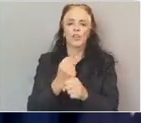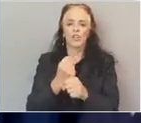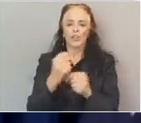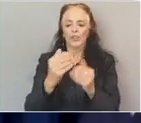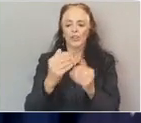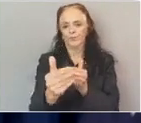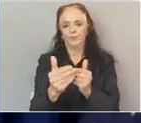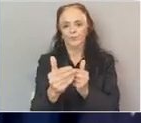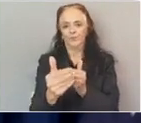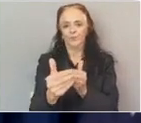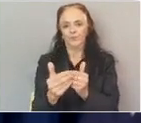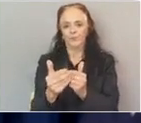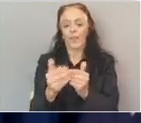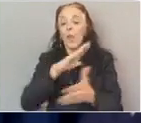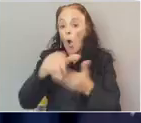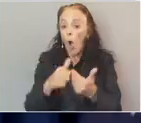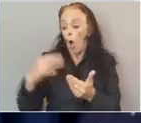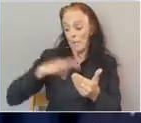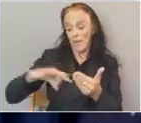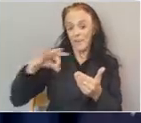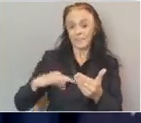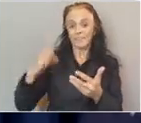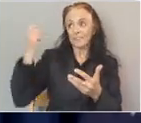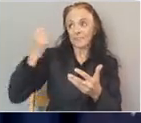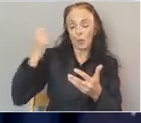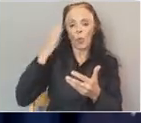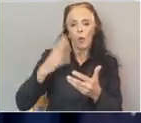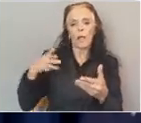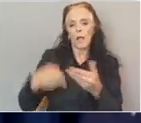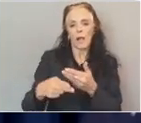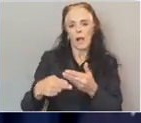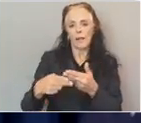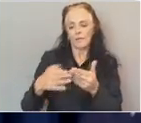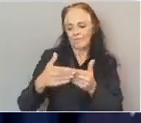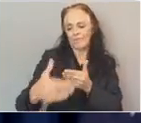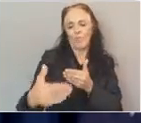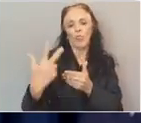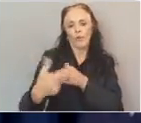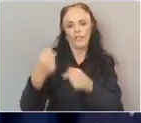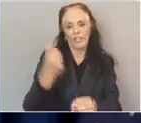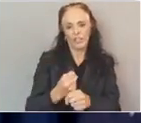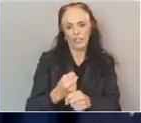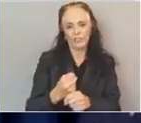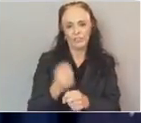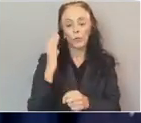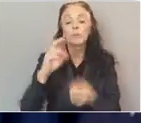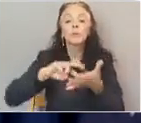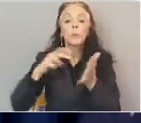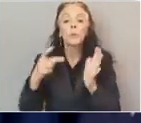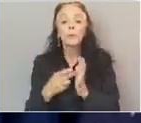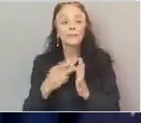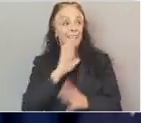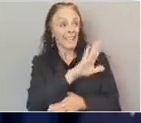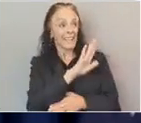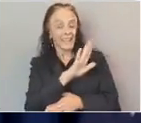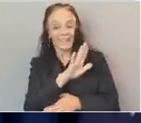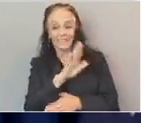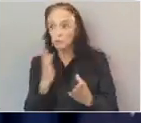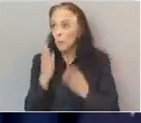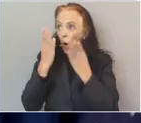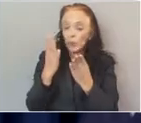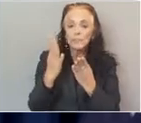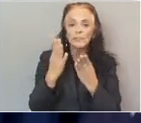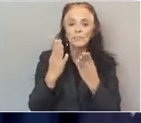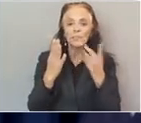let me be as clear as possible. If Donald Trump's extreme proposal goes into